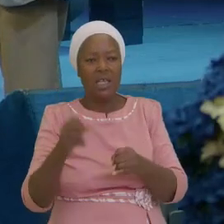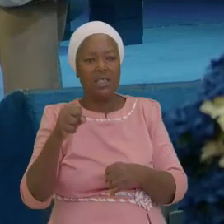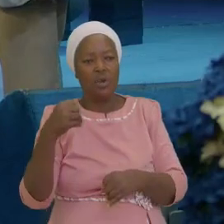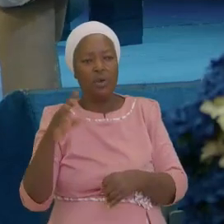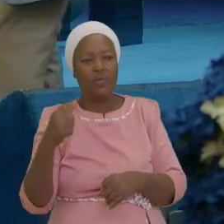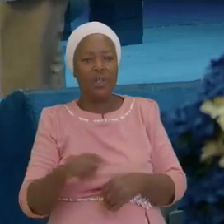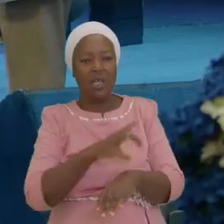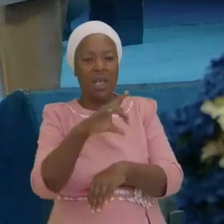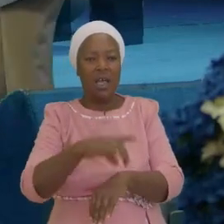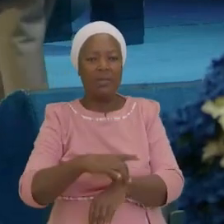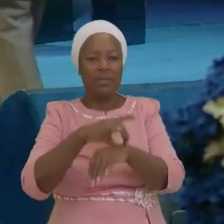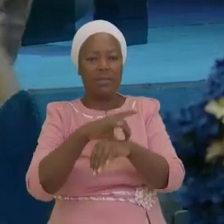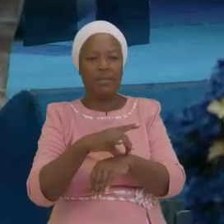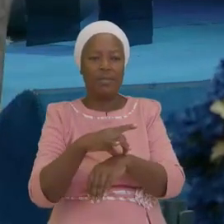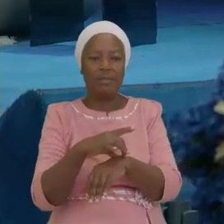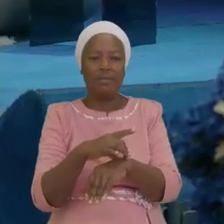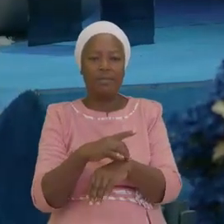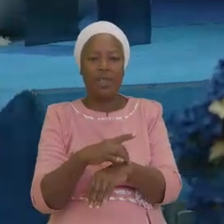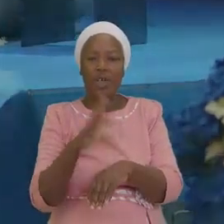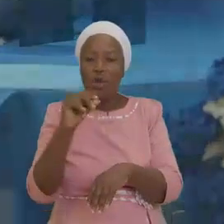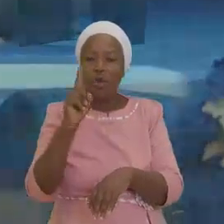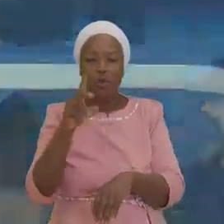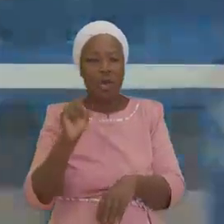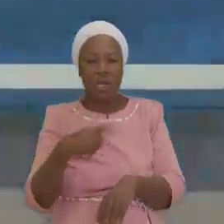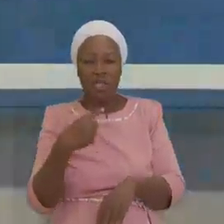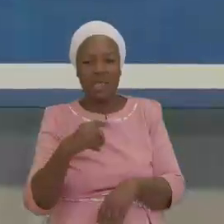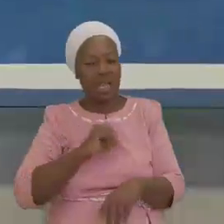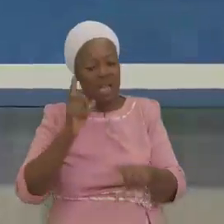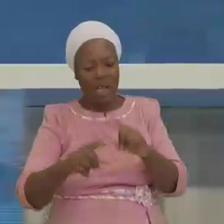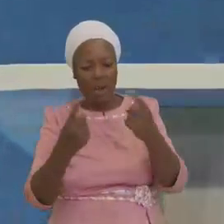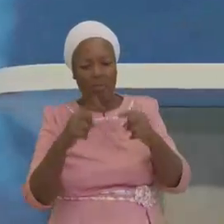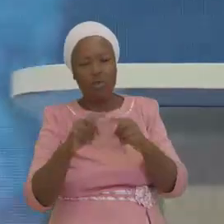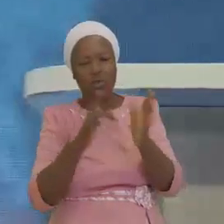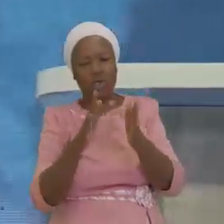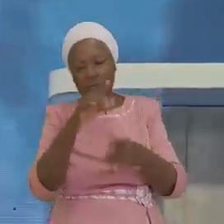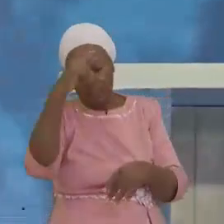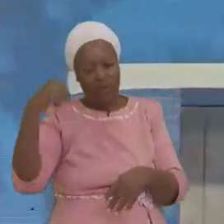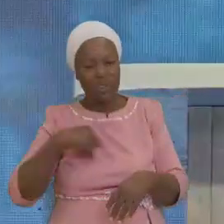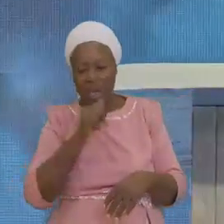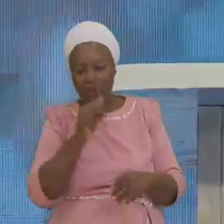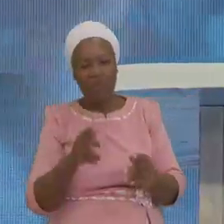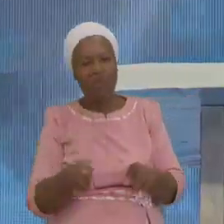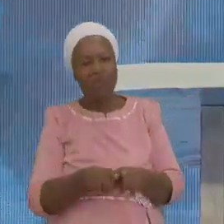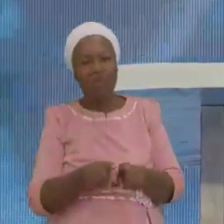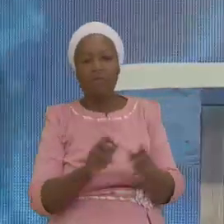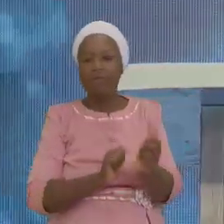earth. Nobody can say, I cannot come to Jesus because I'm too far away.